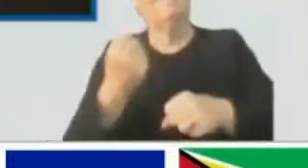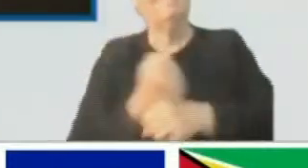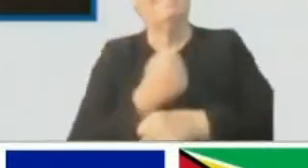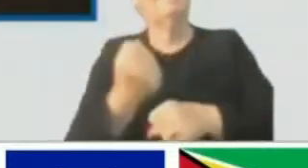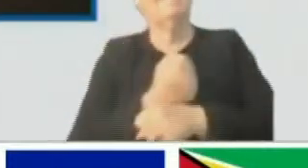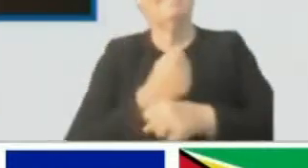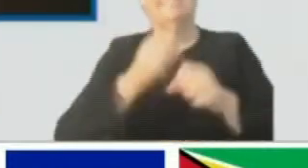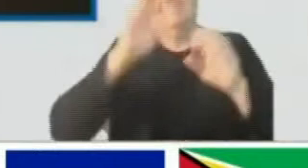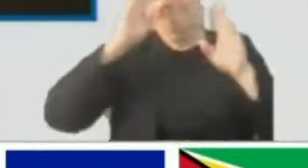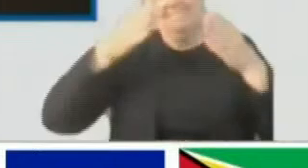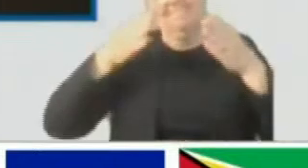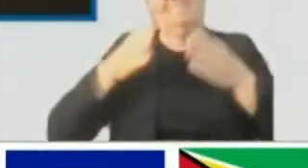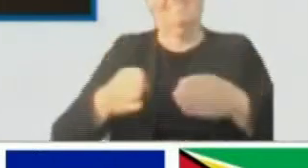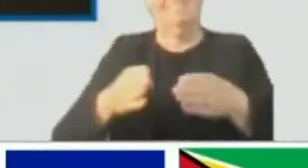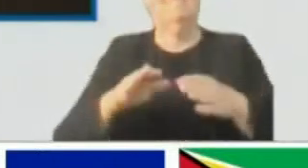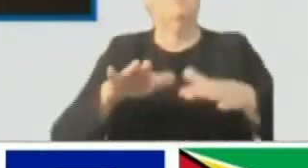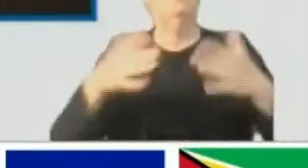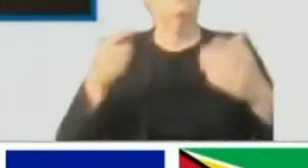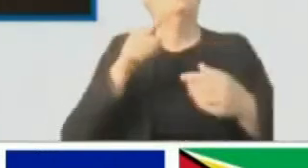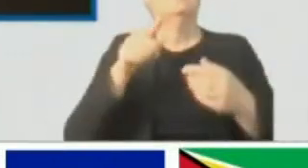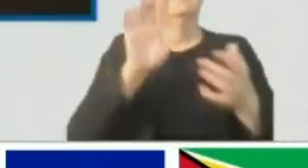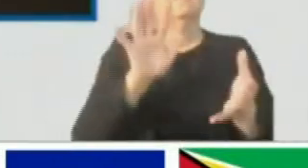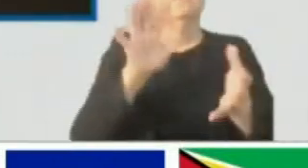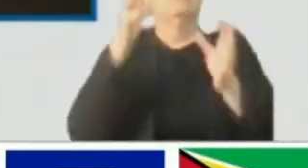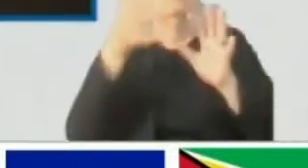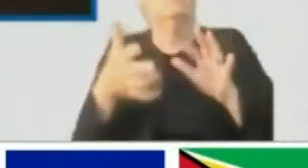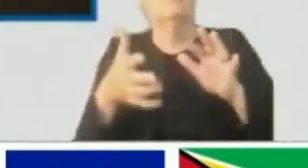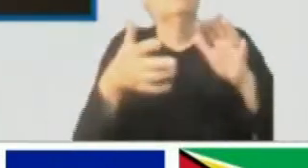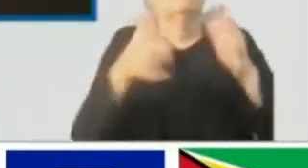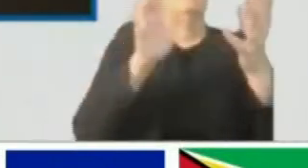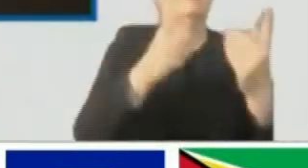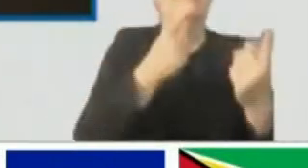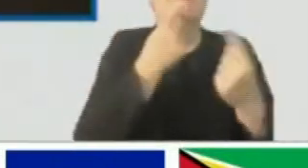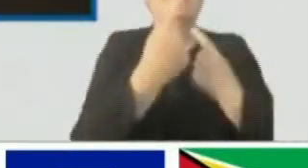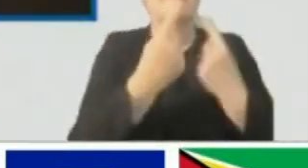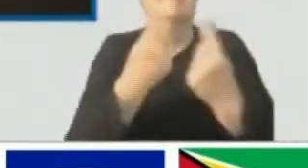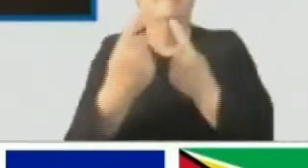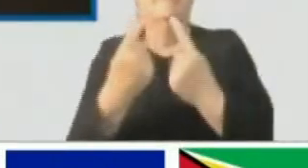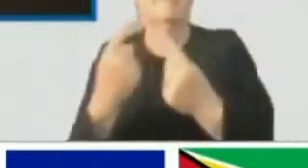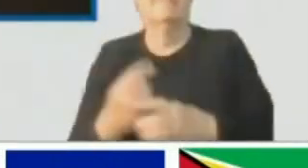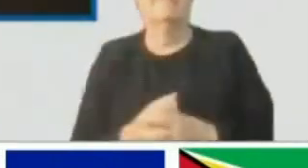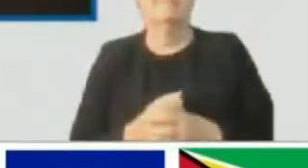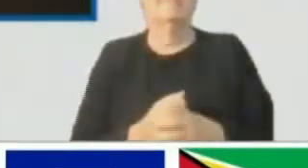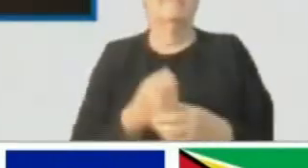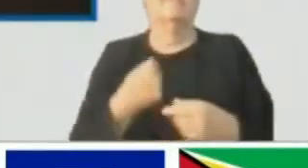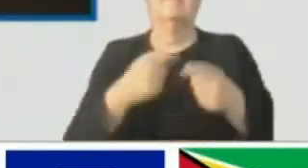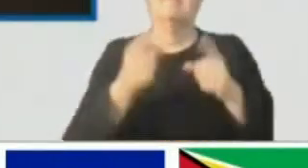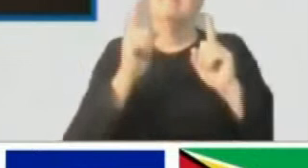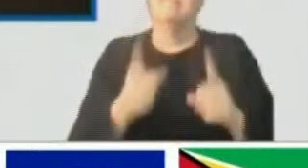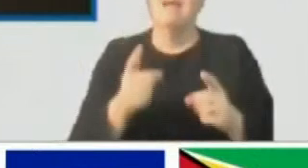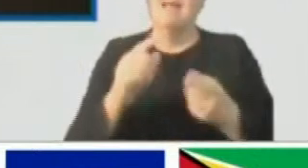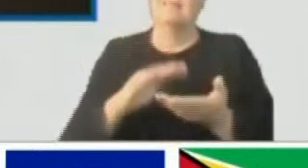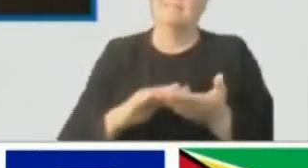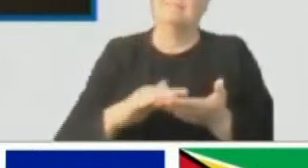There is much to be done to advance the implementation,